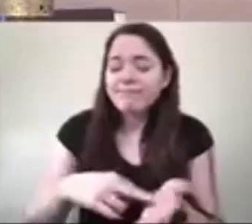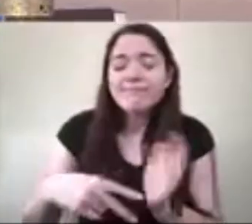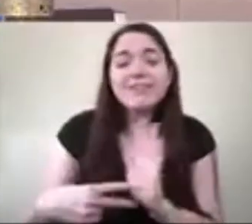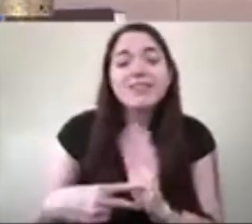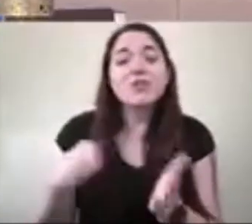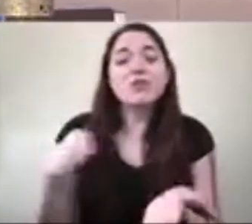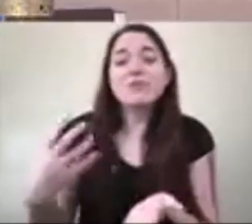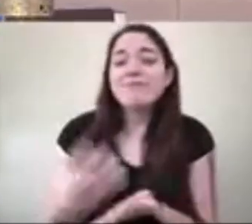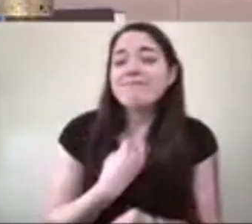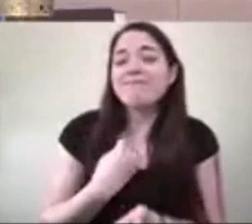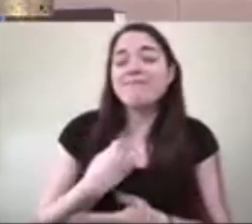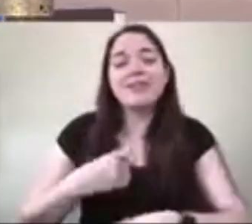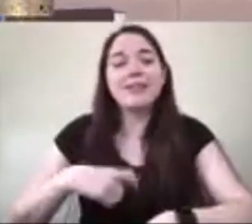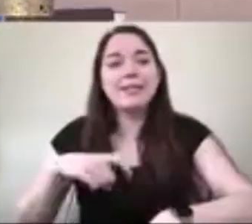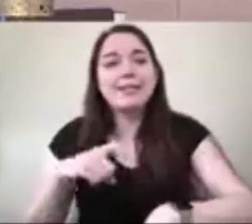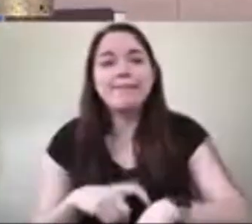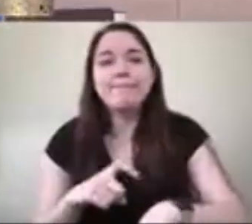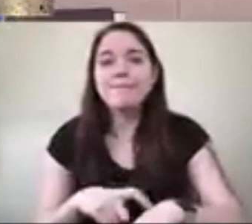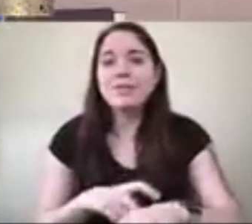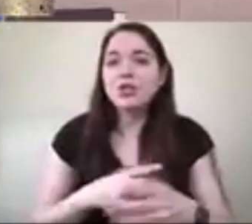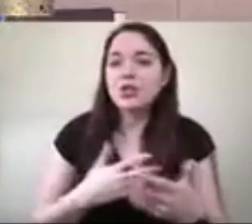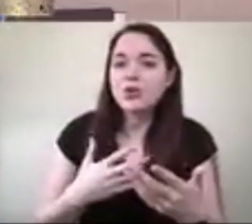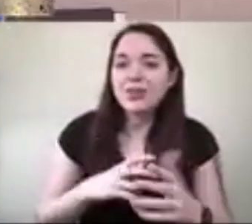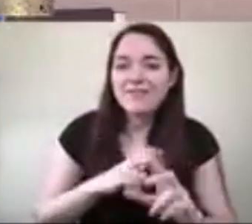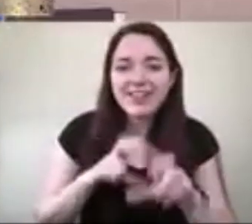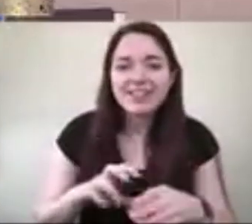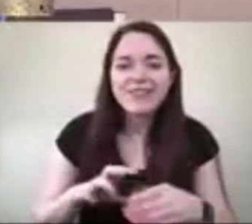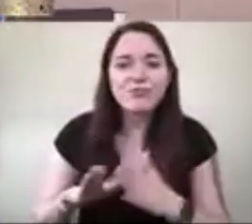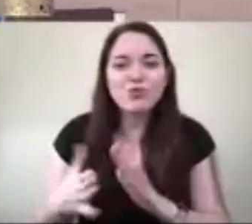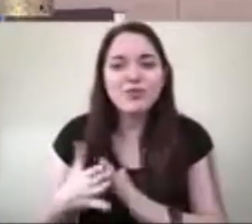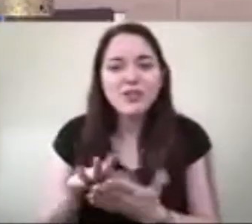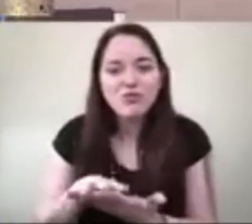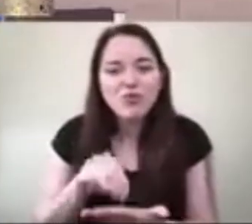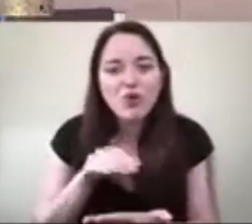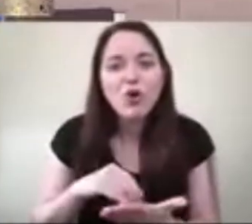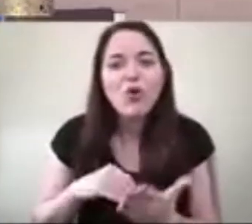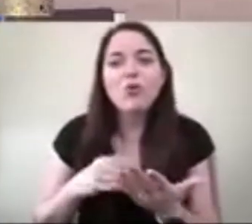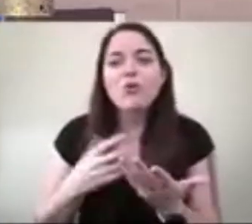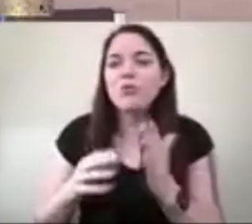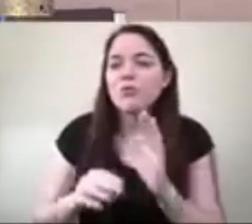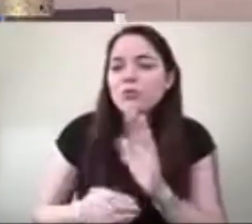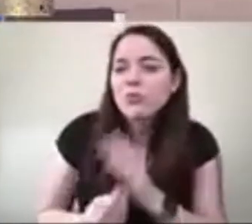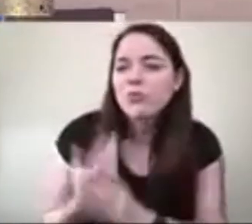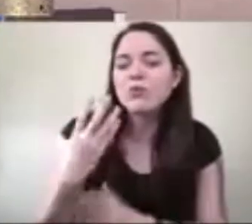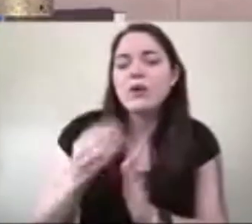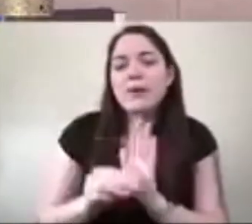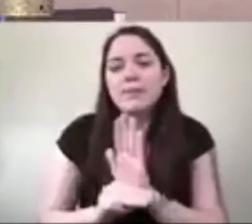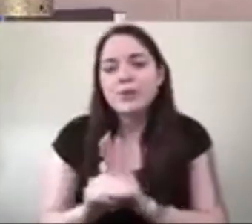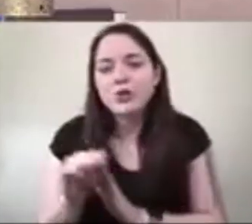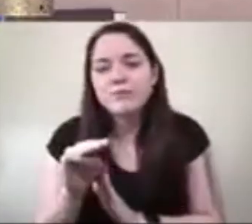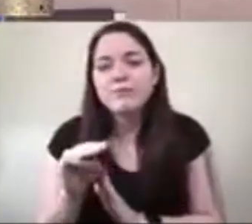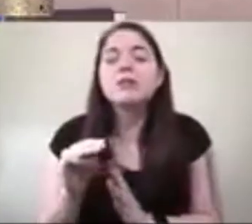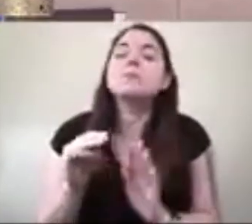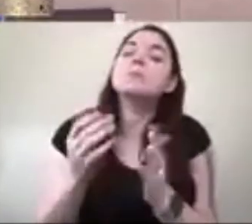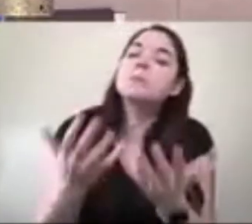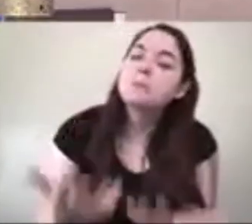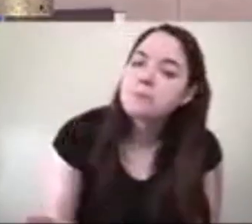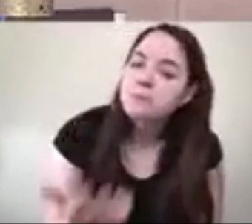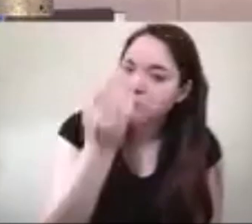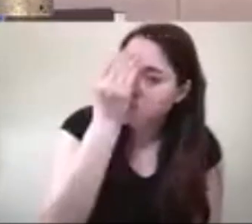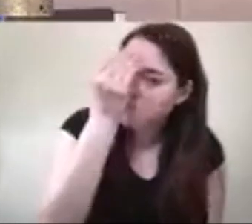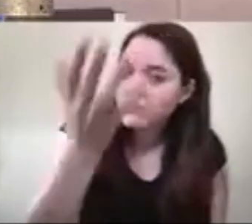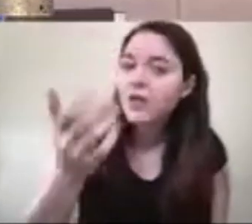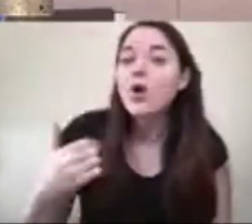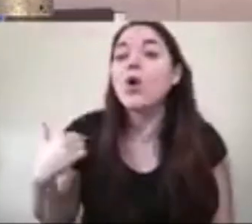real both and here. Sometimes we can be waiting on one hand and moving on the other, doing the next right thing